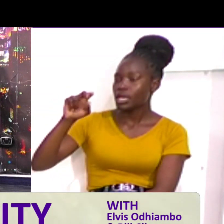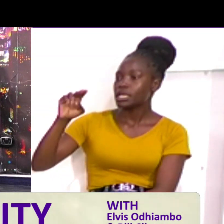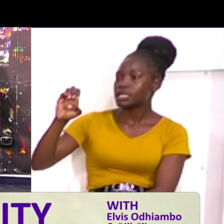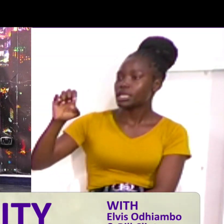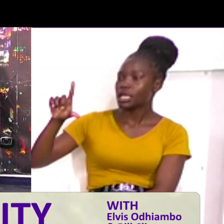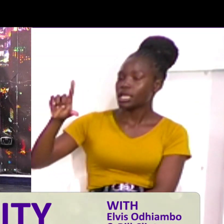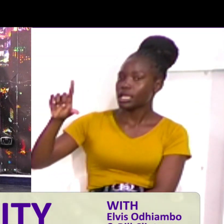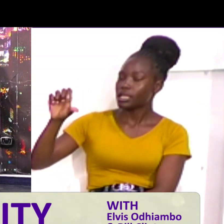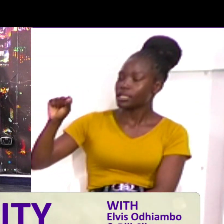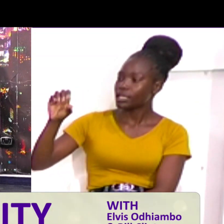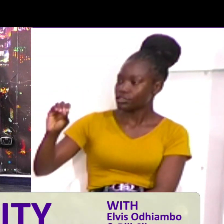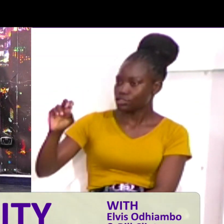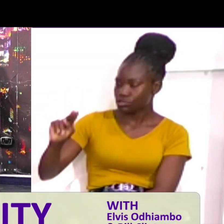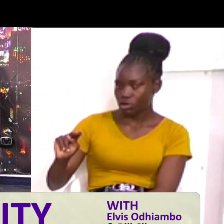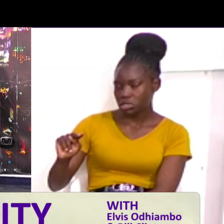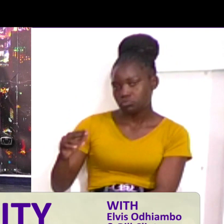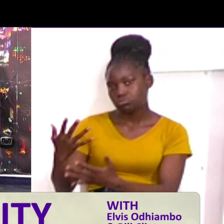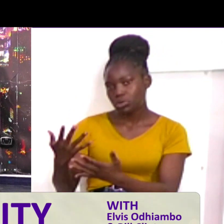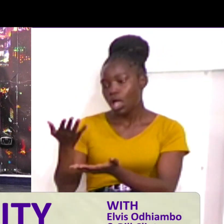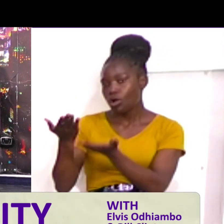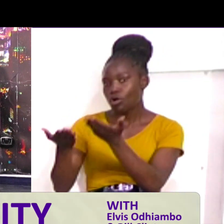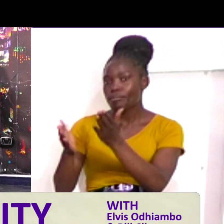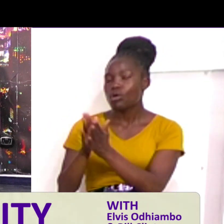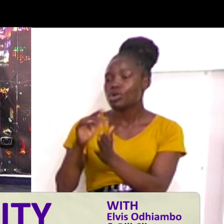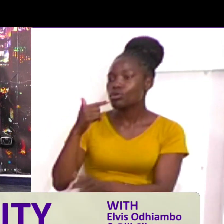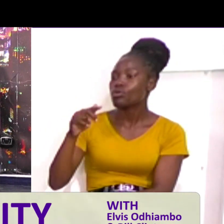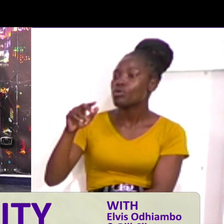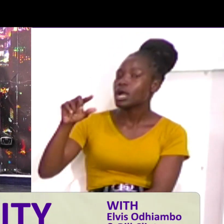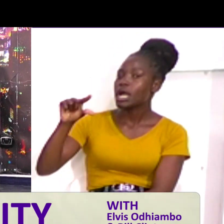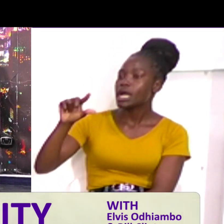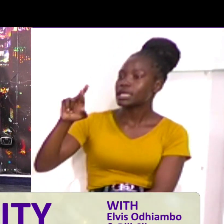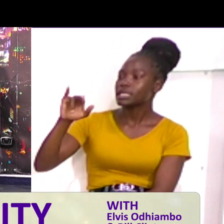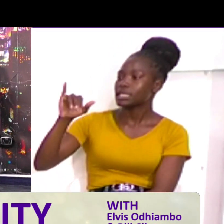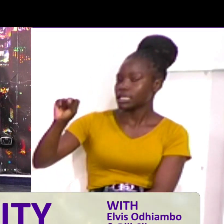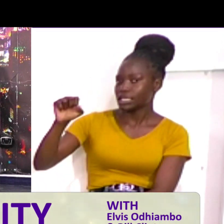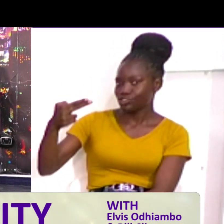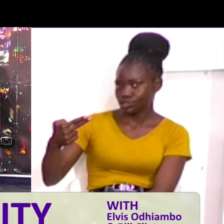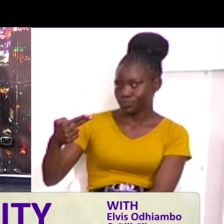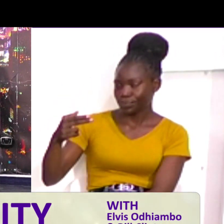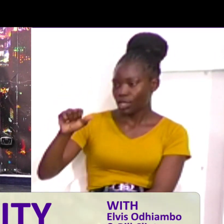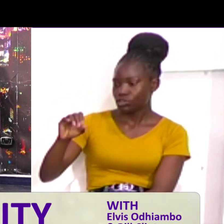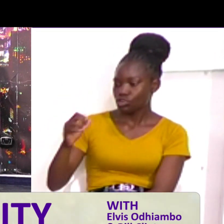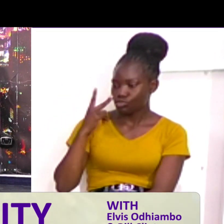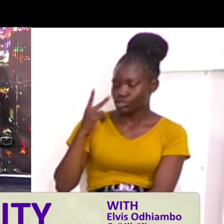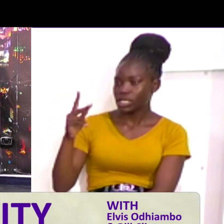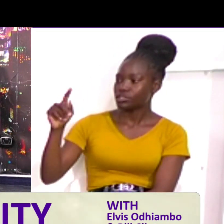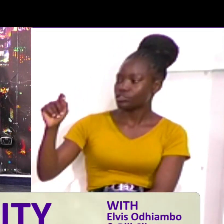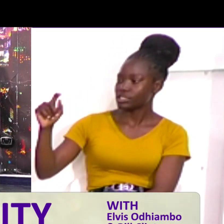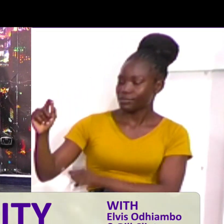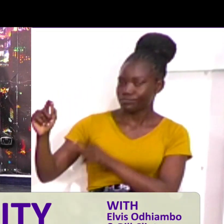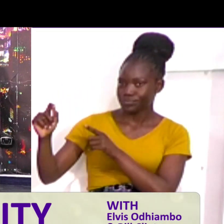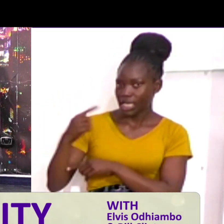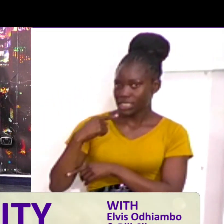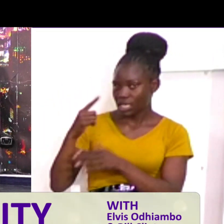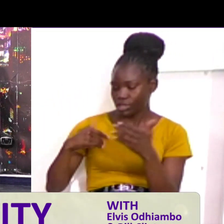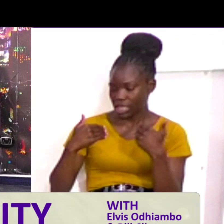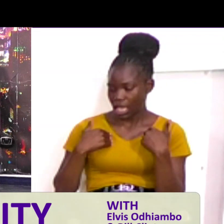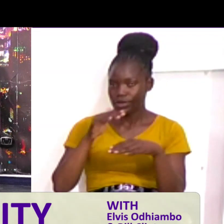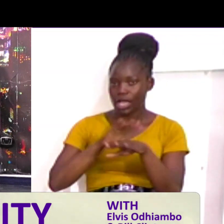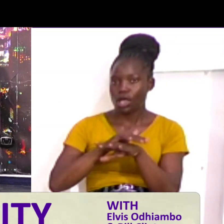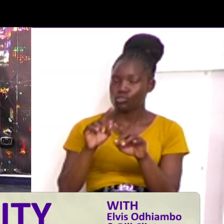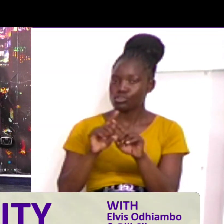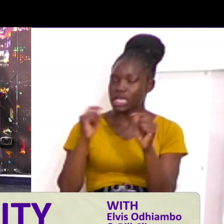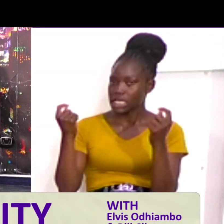or the quality of Nelson and Doku. So you see, Tottenham, I will say that they have a greater